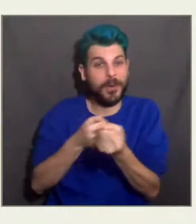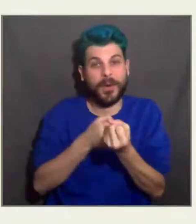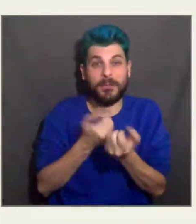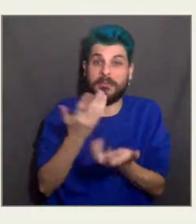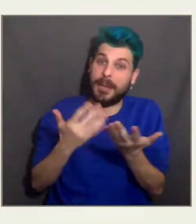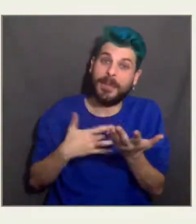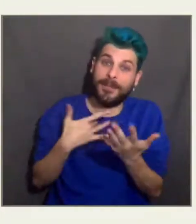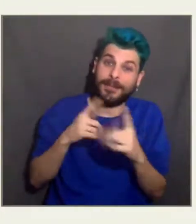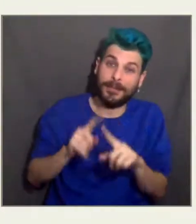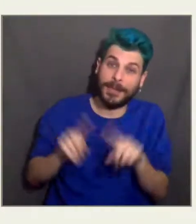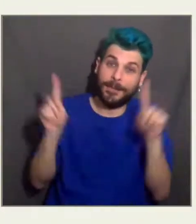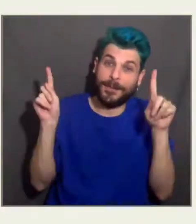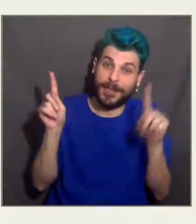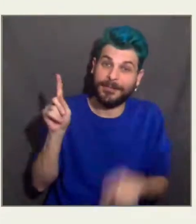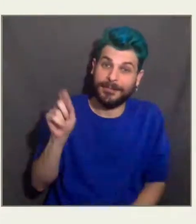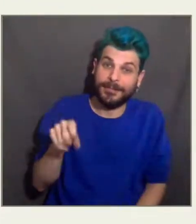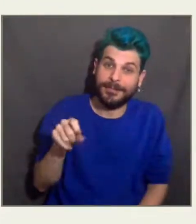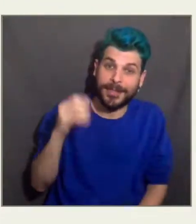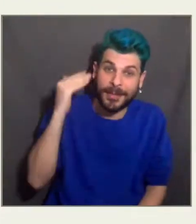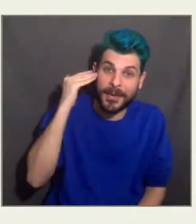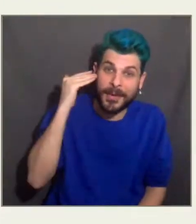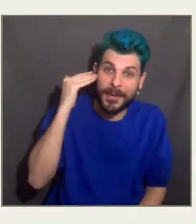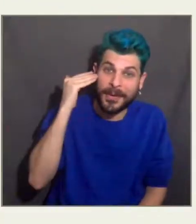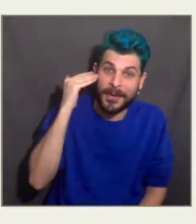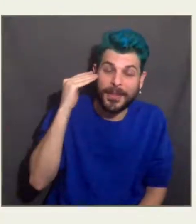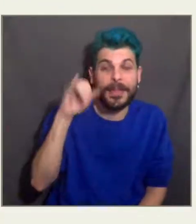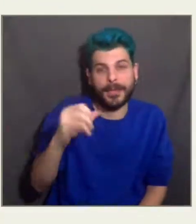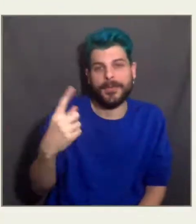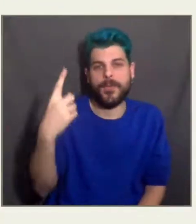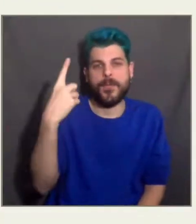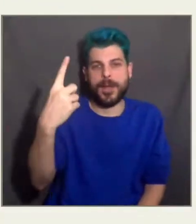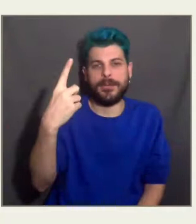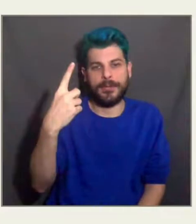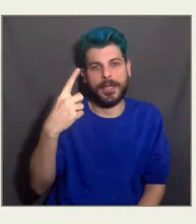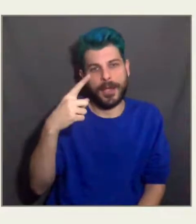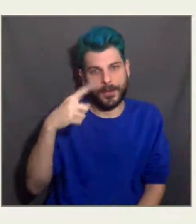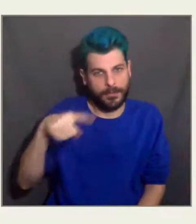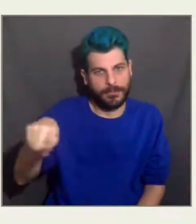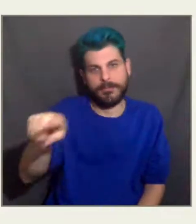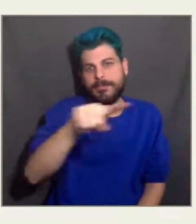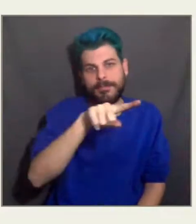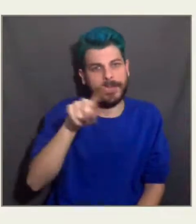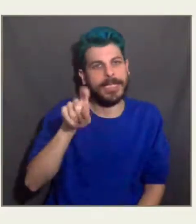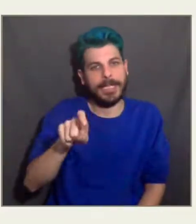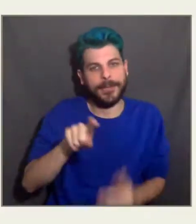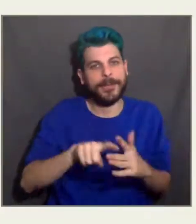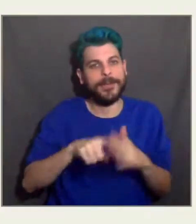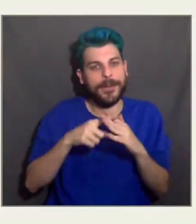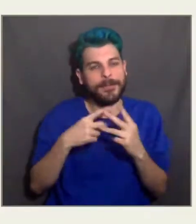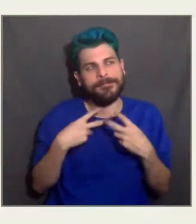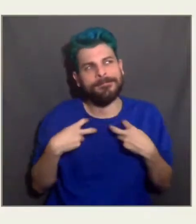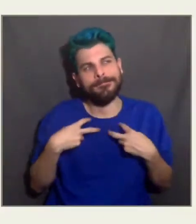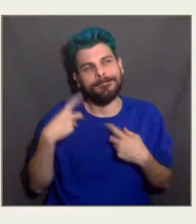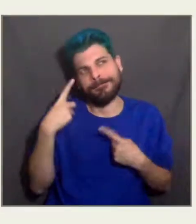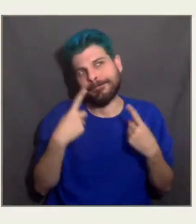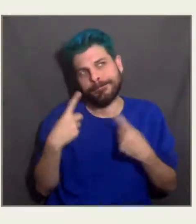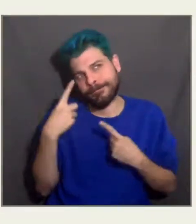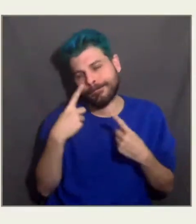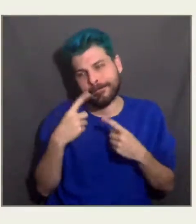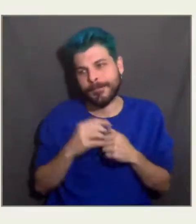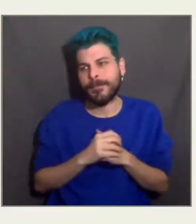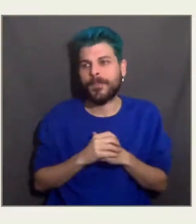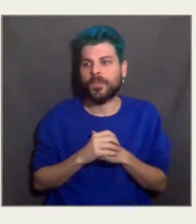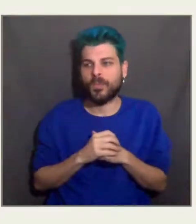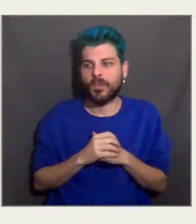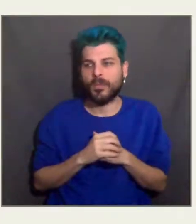So I think that's one big thing that we all need to deal with. The other is just